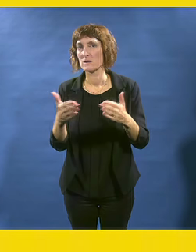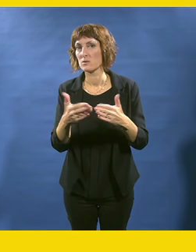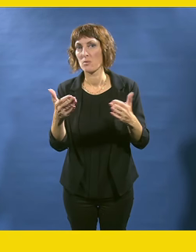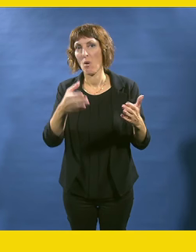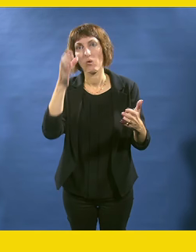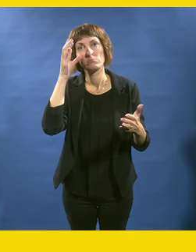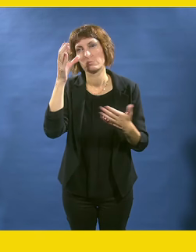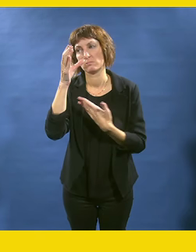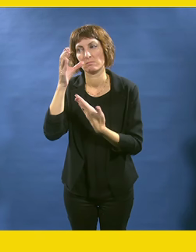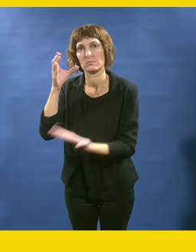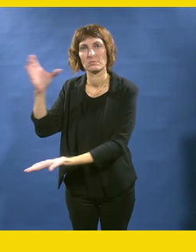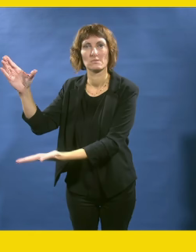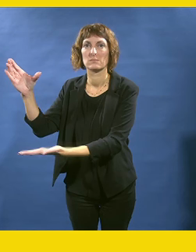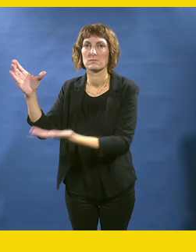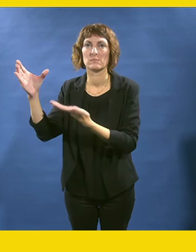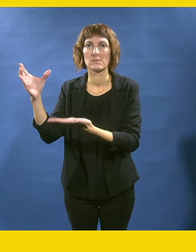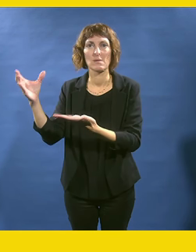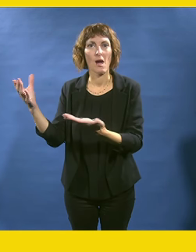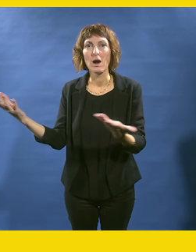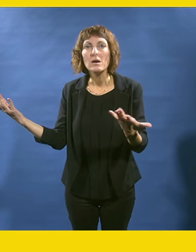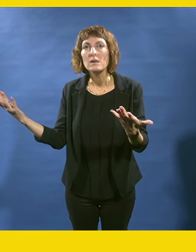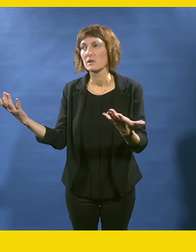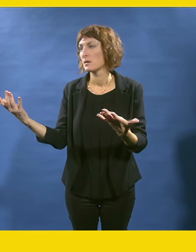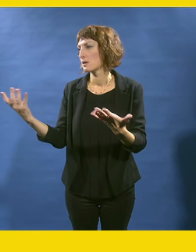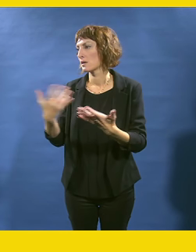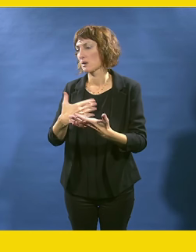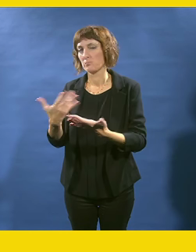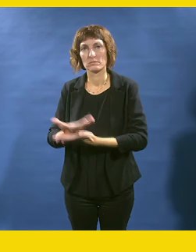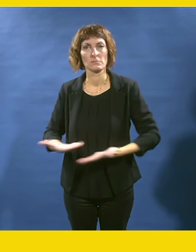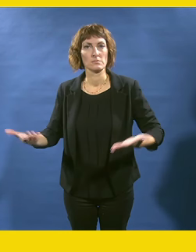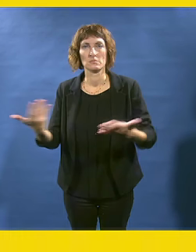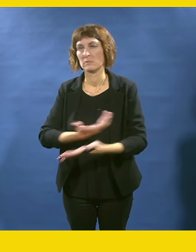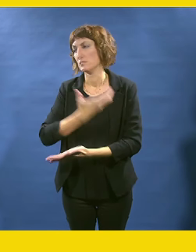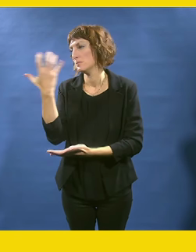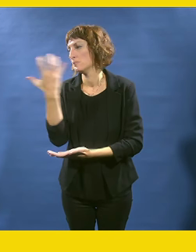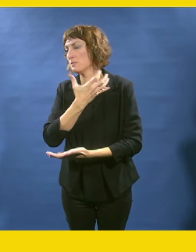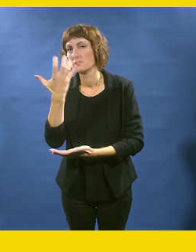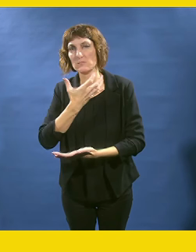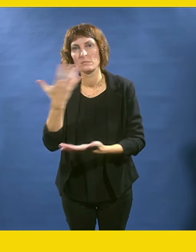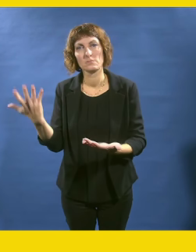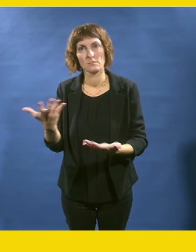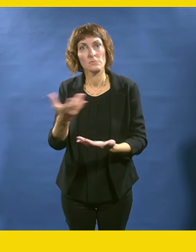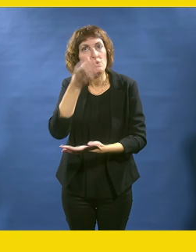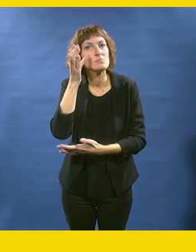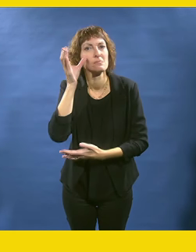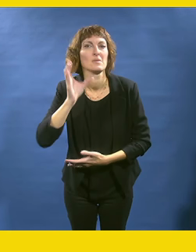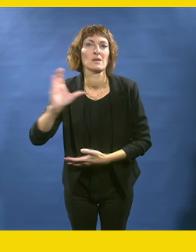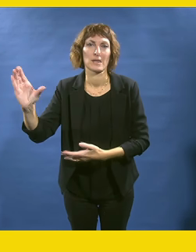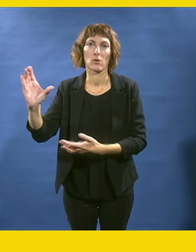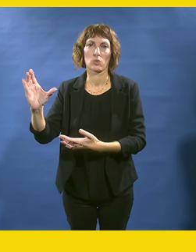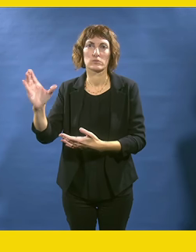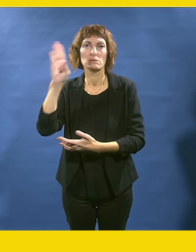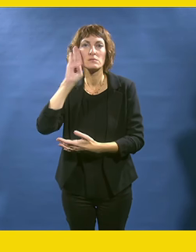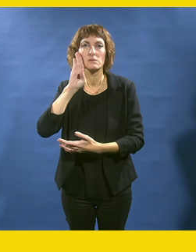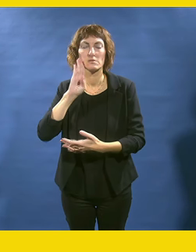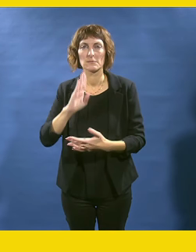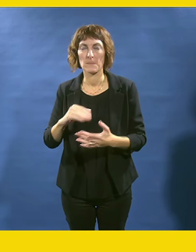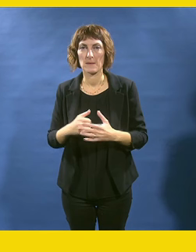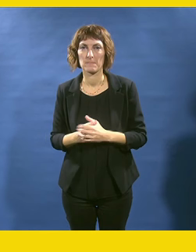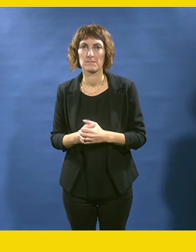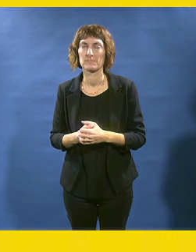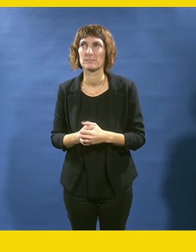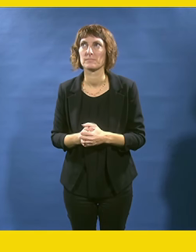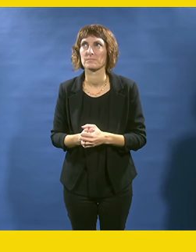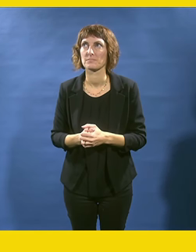completely stripped away, your voice is silent, your rights are denied, and